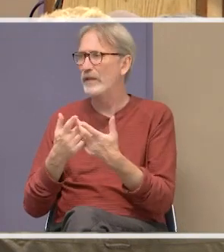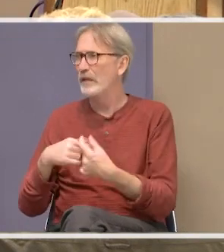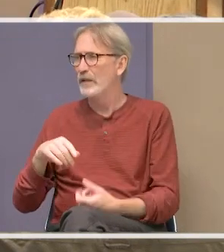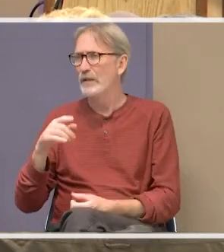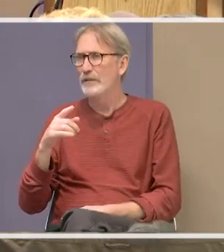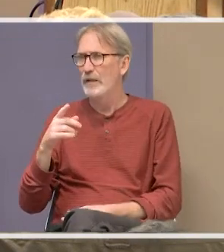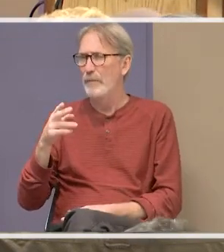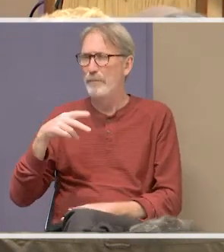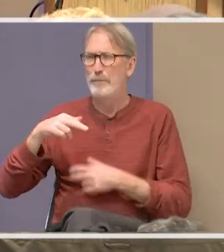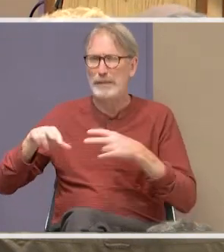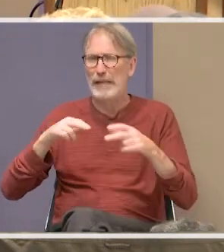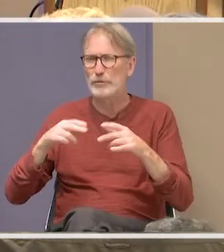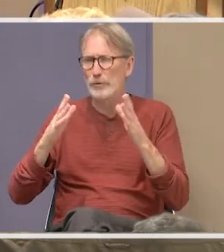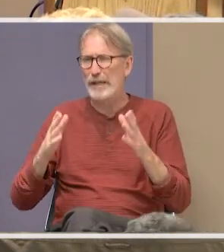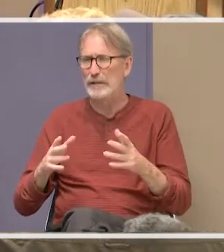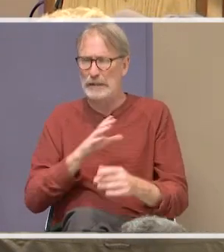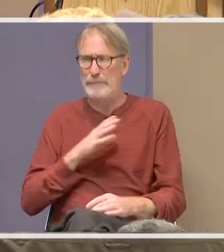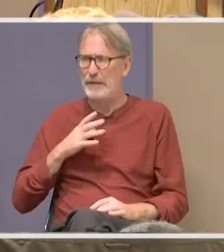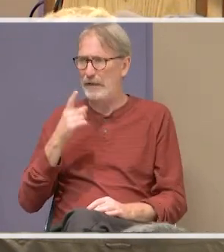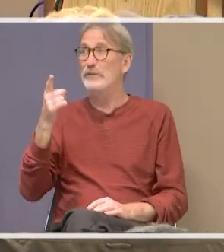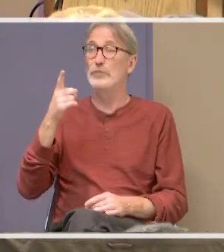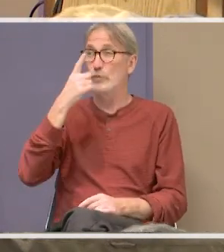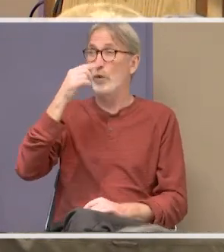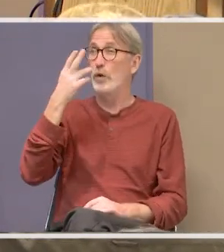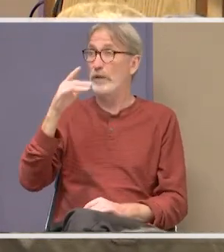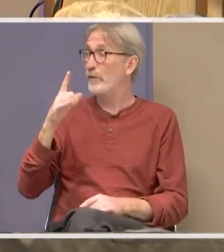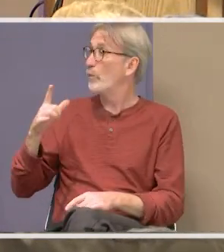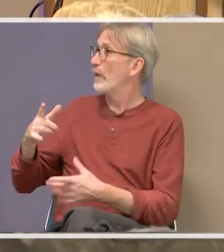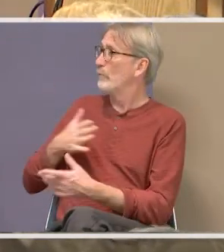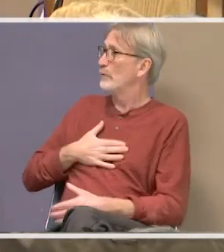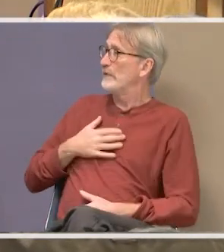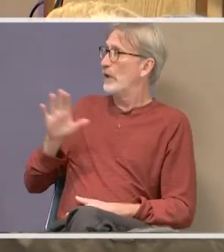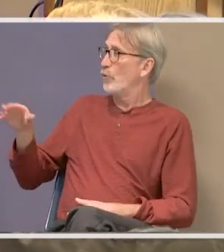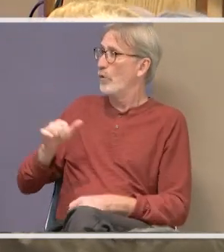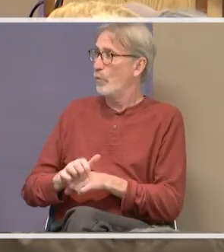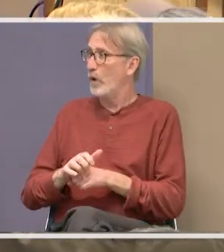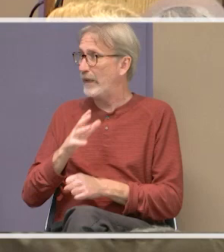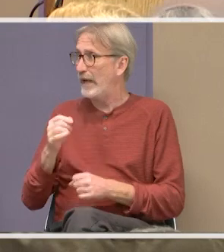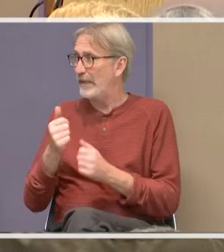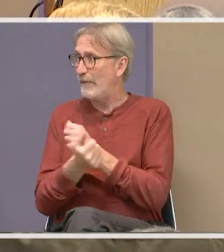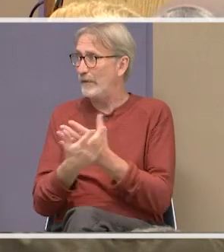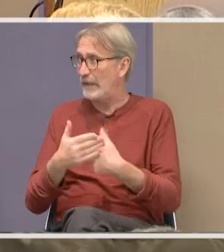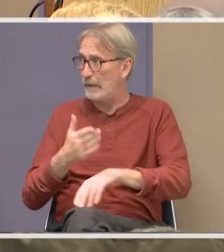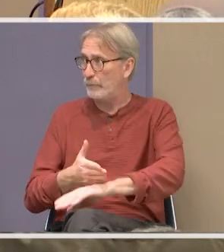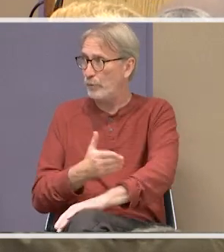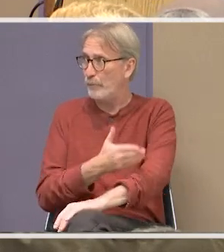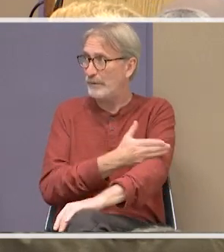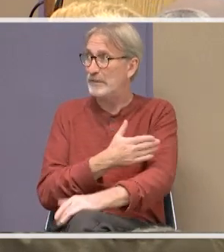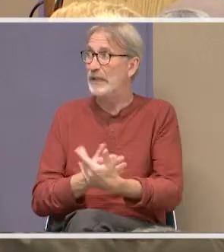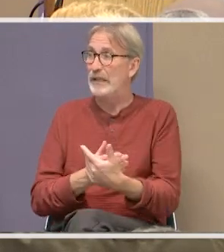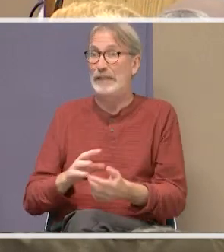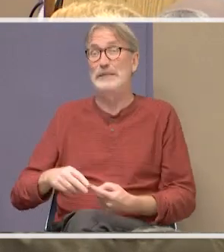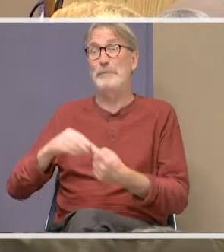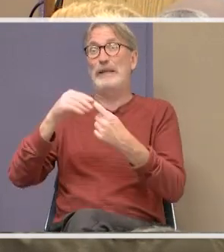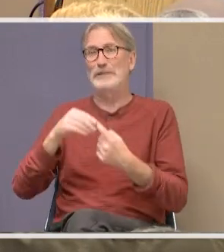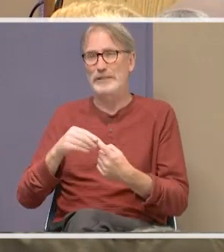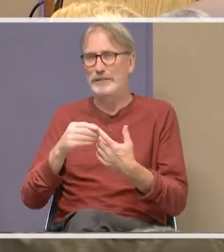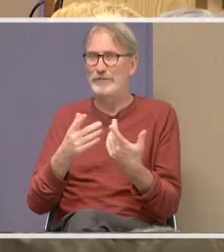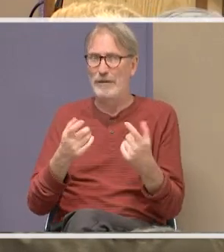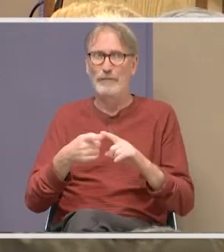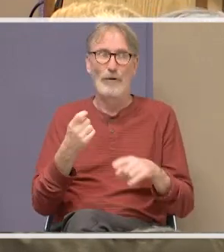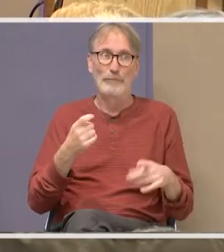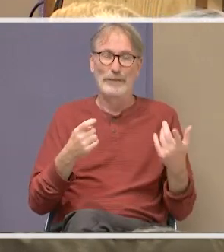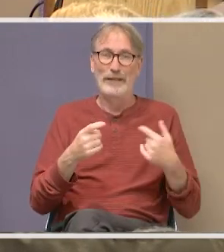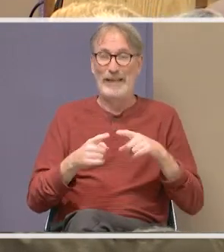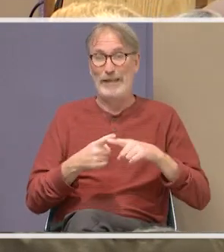Bicycle Pedestrian Committee. So we're here. We appreciate all the work that has been done and the improvements, especially that have been made from